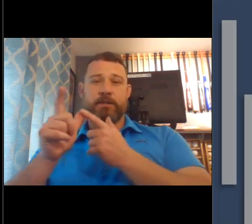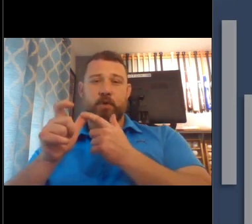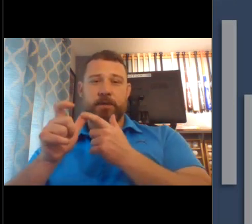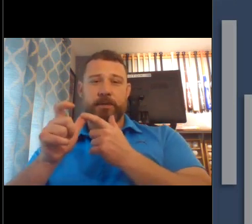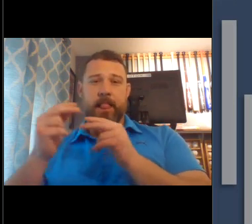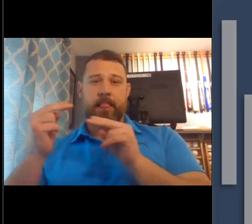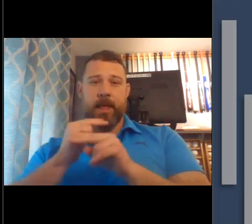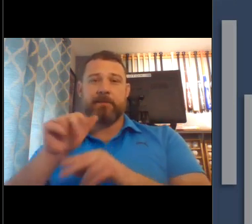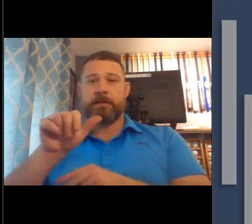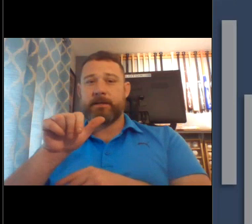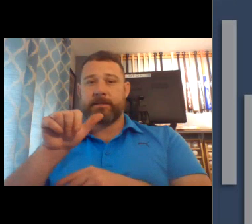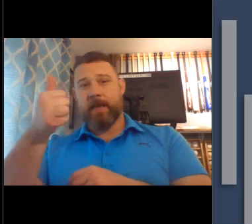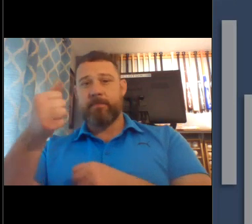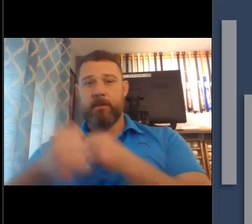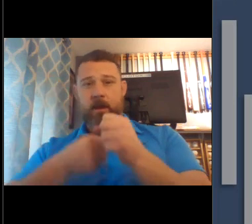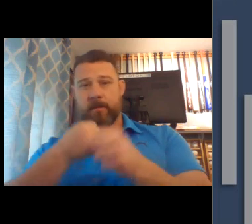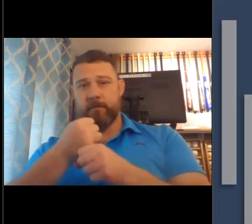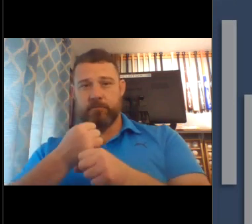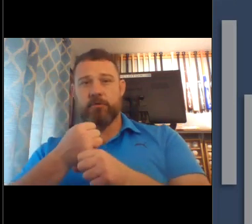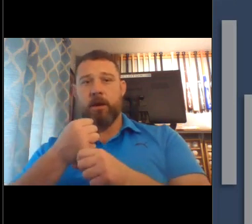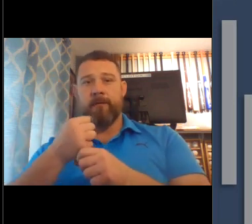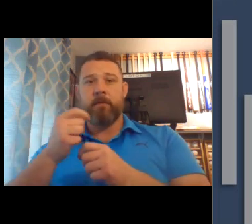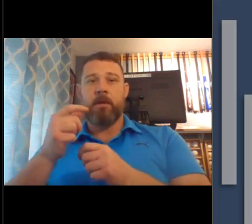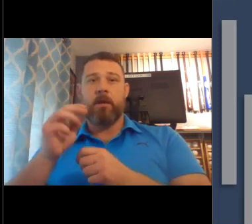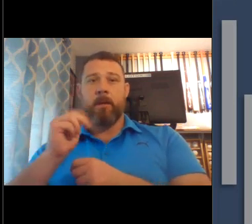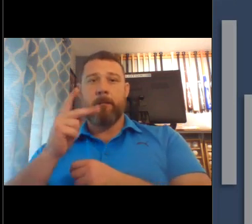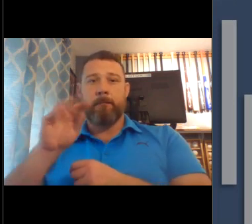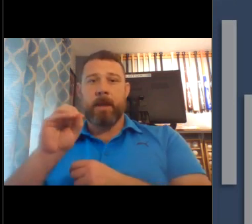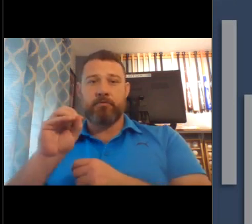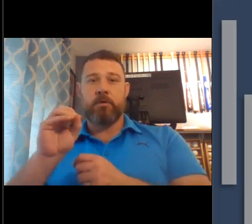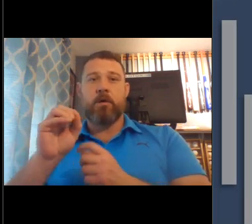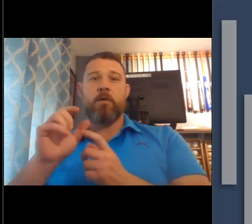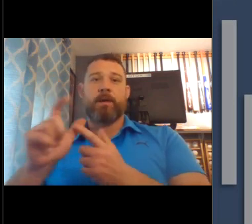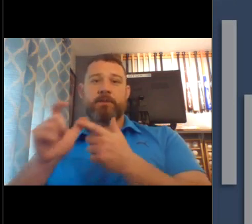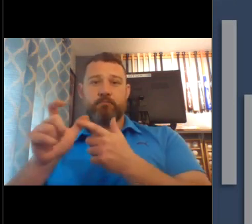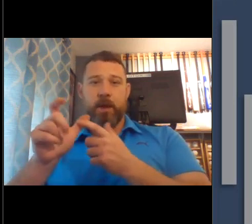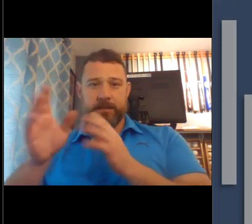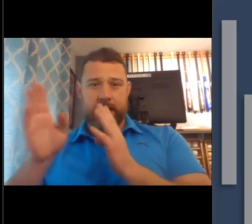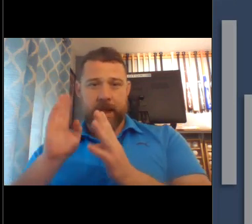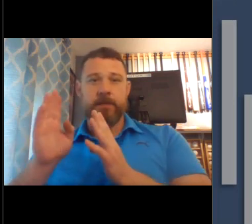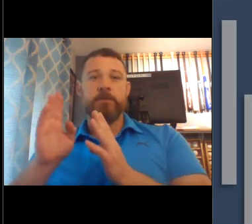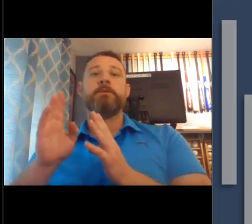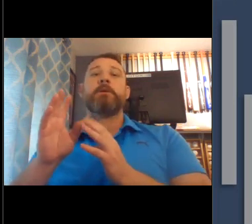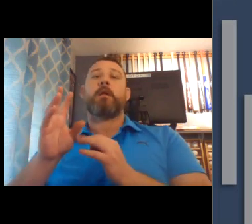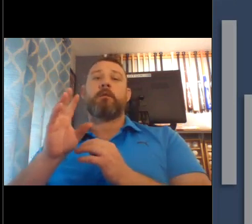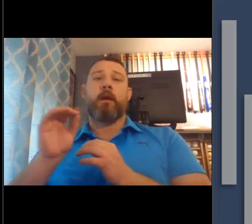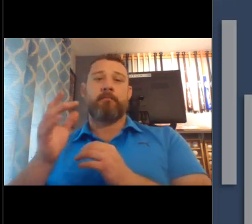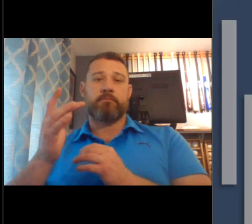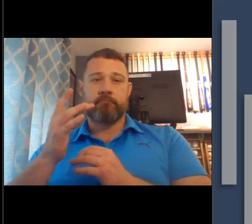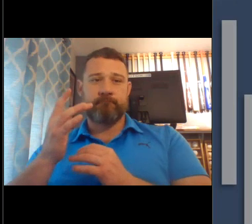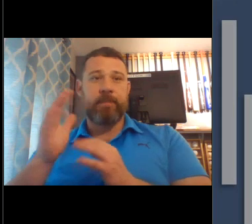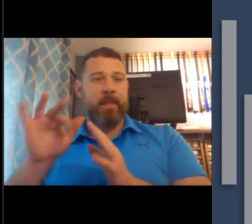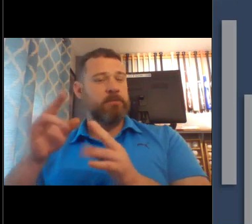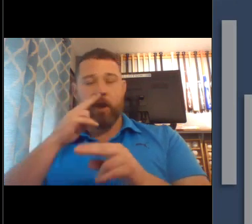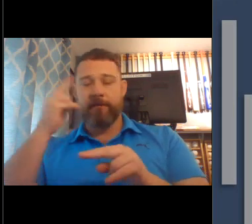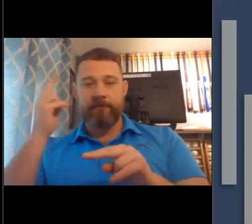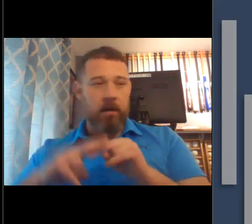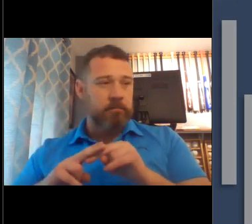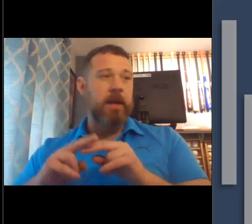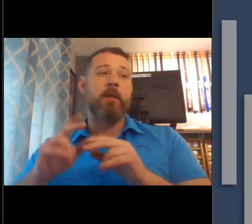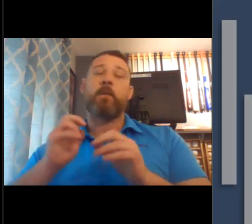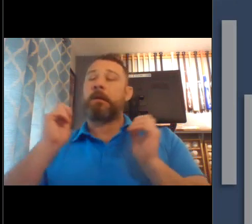10th anniversary of the Metro Express lanes, and I'm very pleased to say that that was a very fun event where we also talked